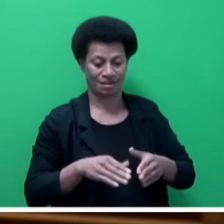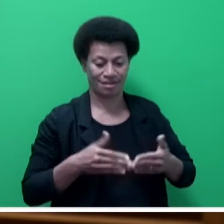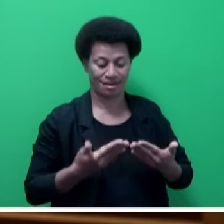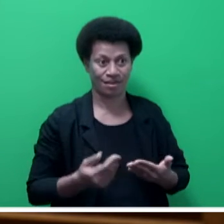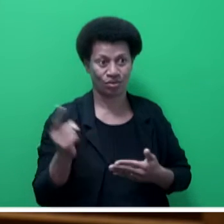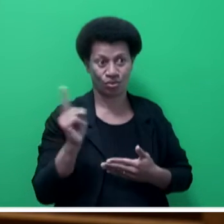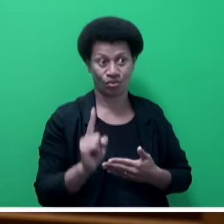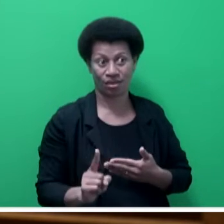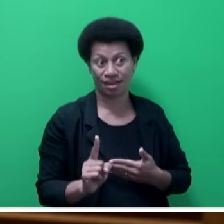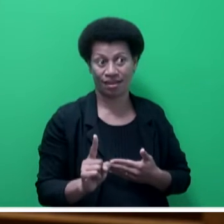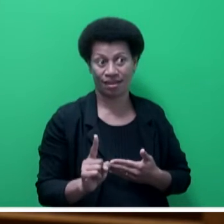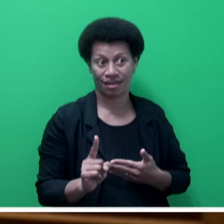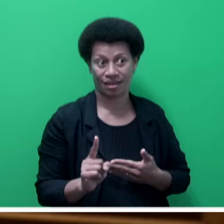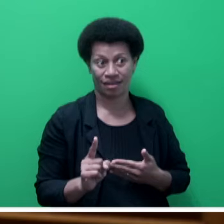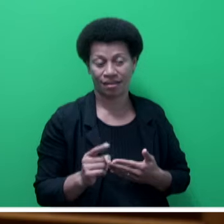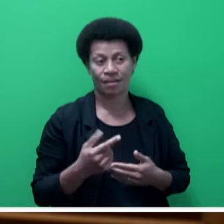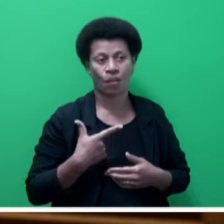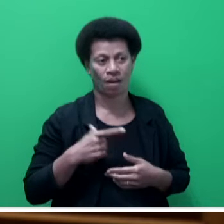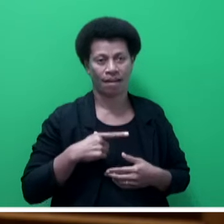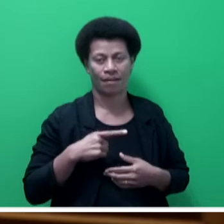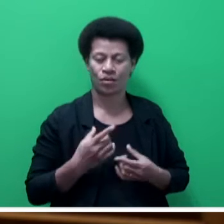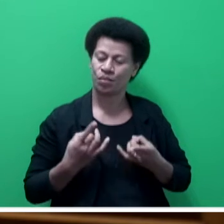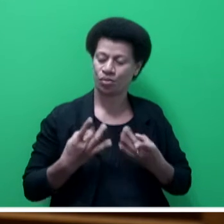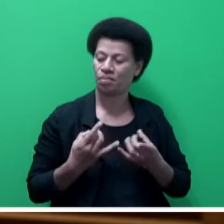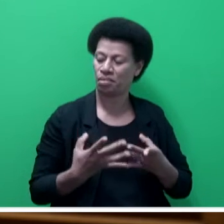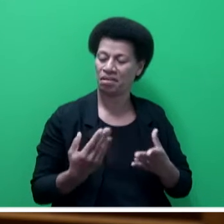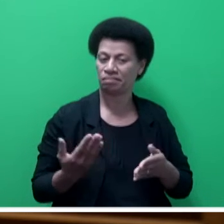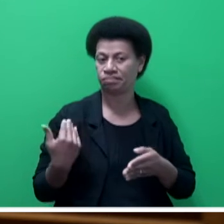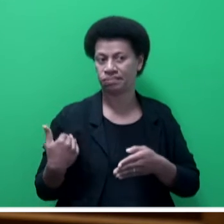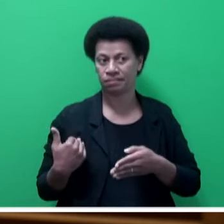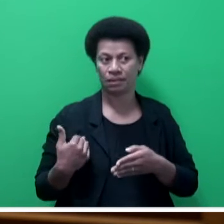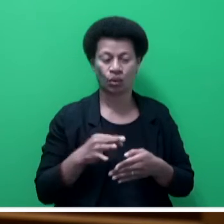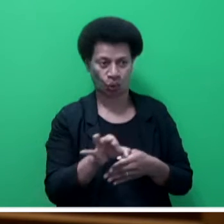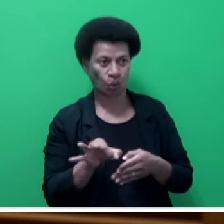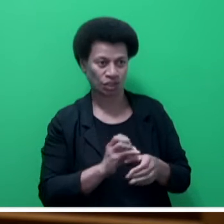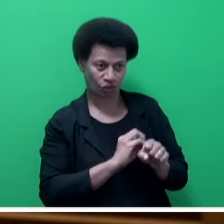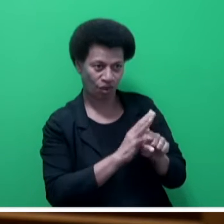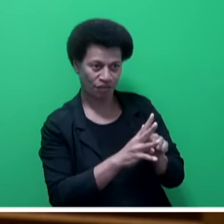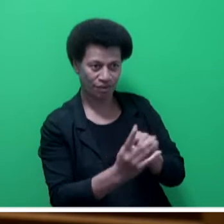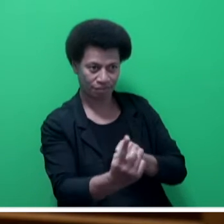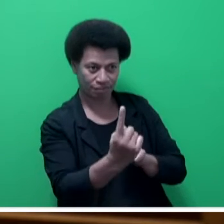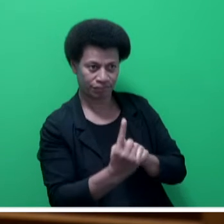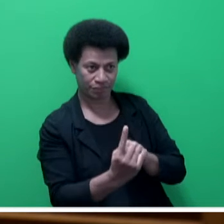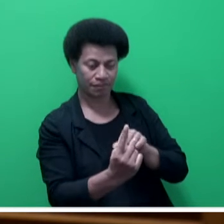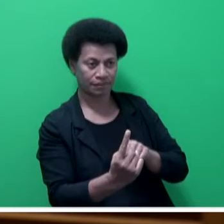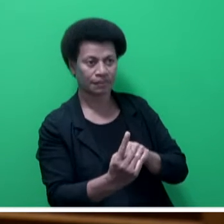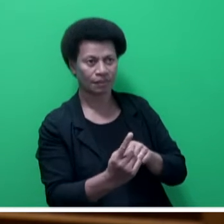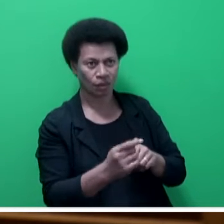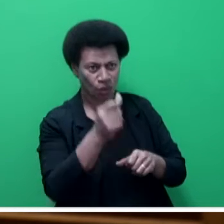we prepared ourselves even before the first case. We knew it was only a matter of time, and although the